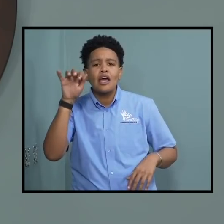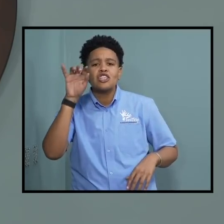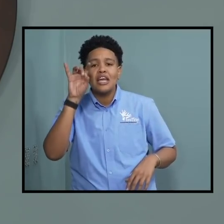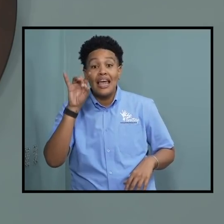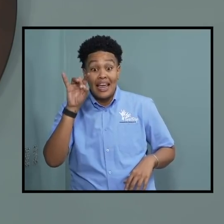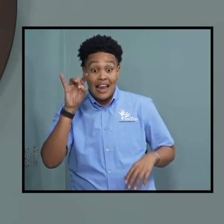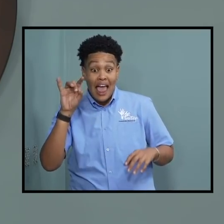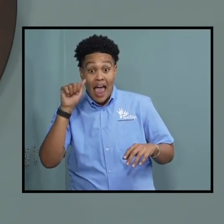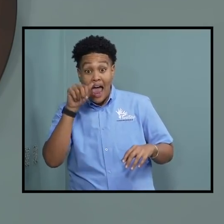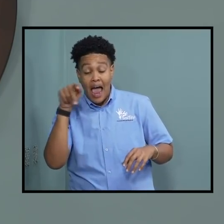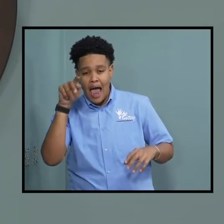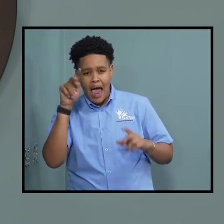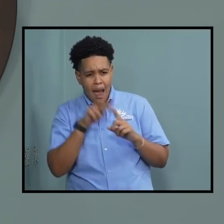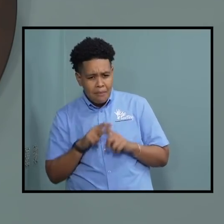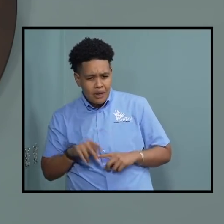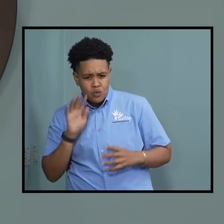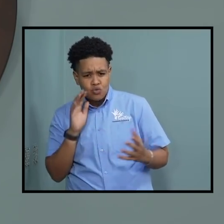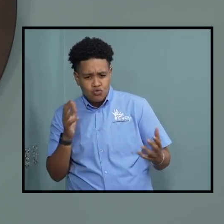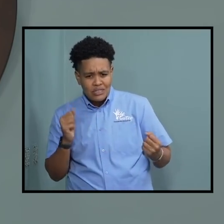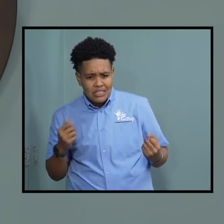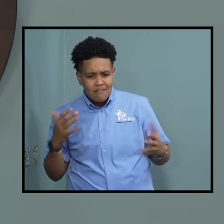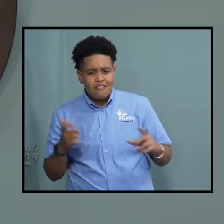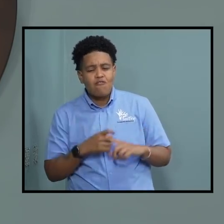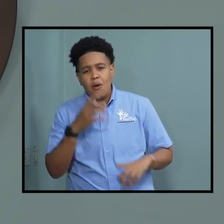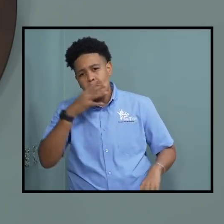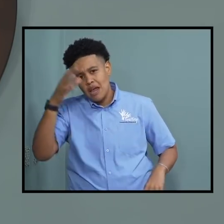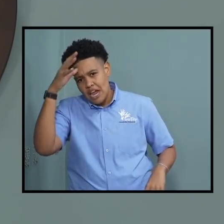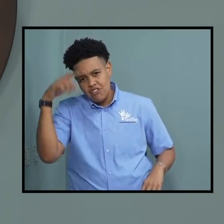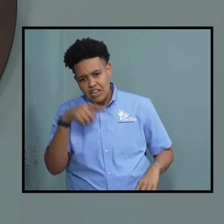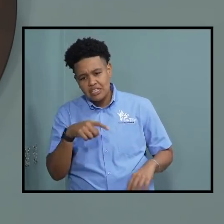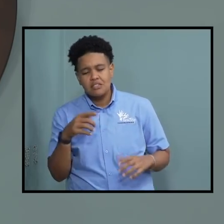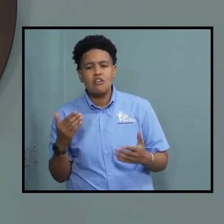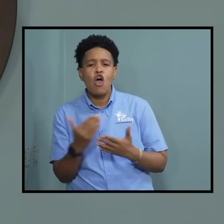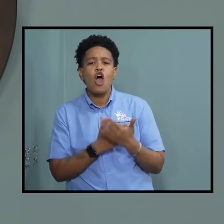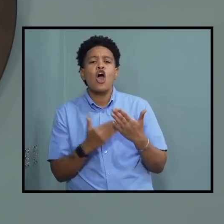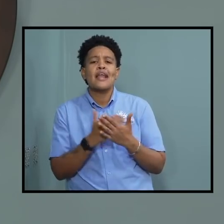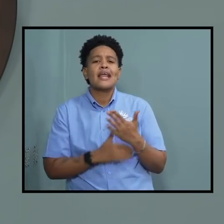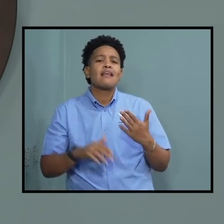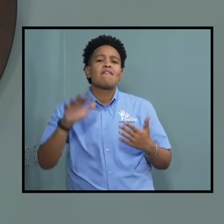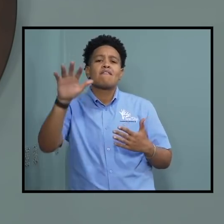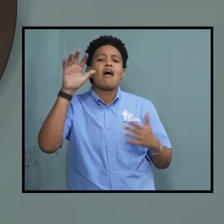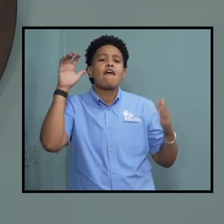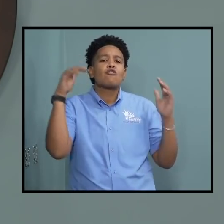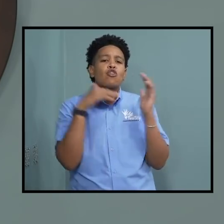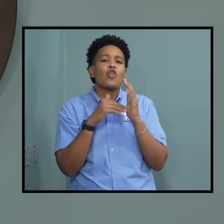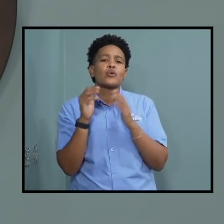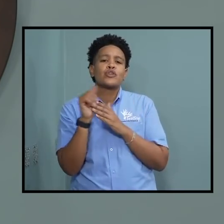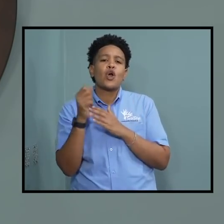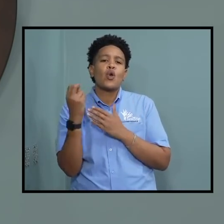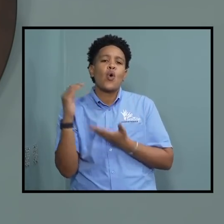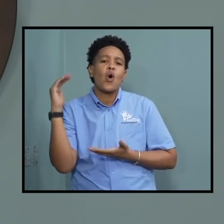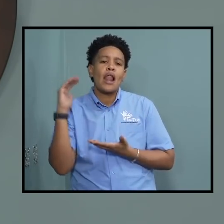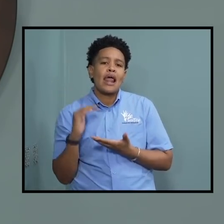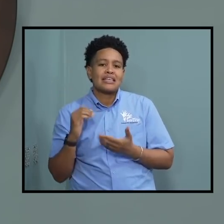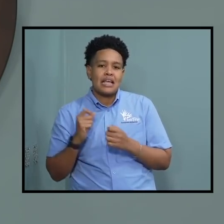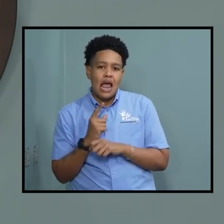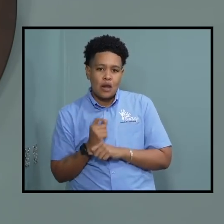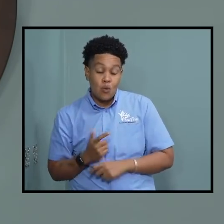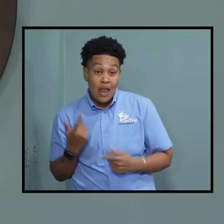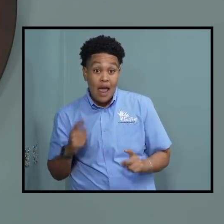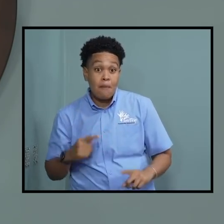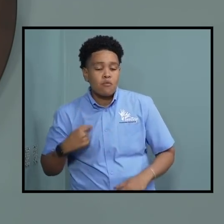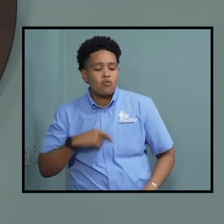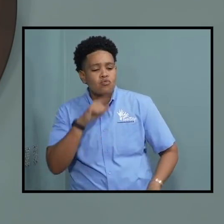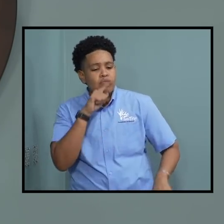19,908 applications would have been received from parents earning $500,000 or less annually, and